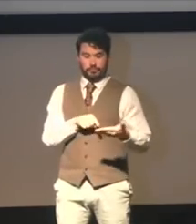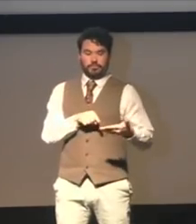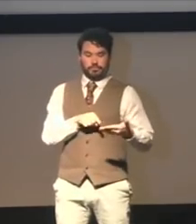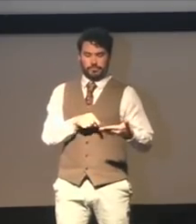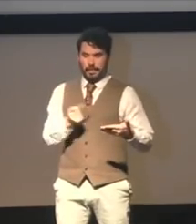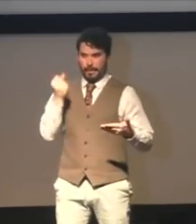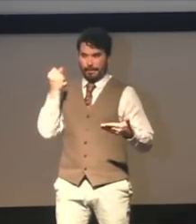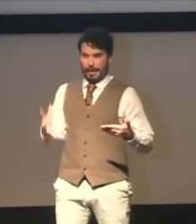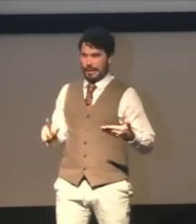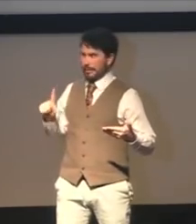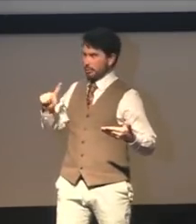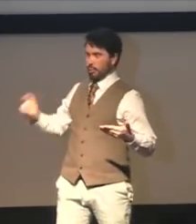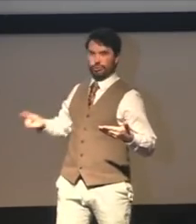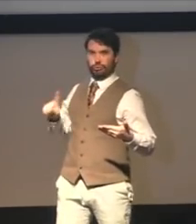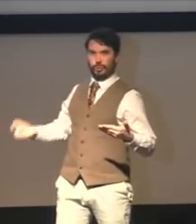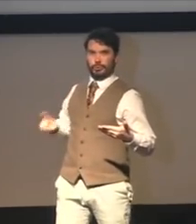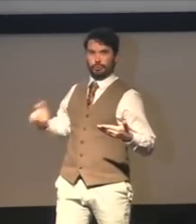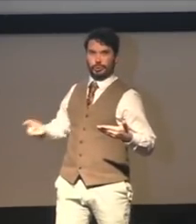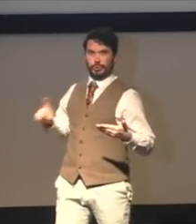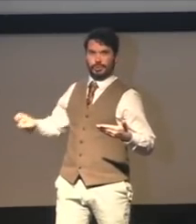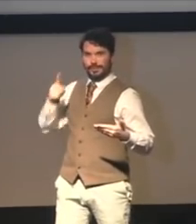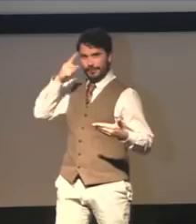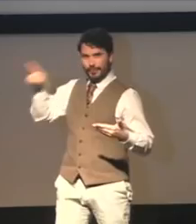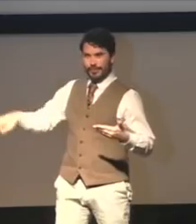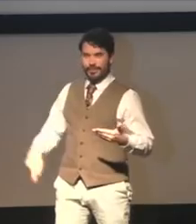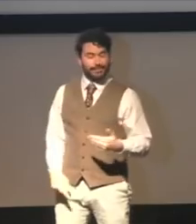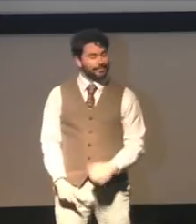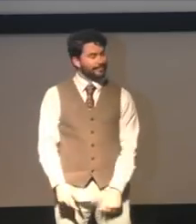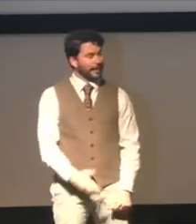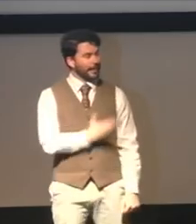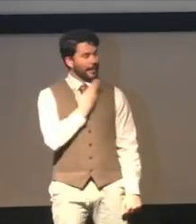has more questions than anybody.